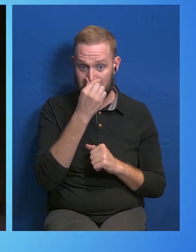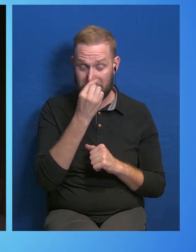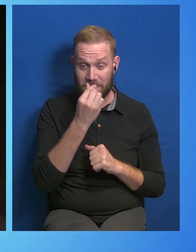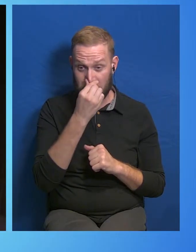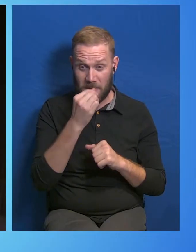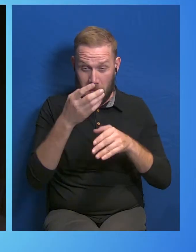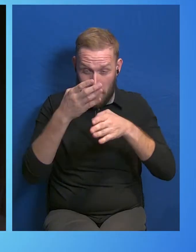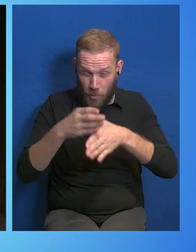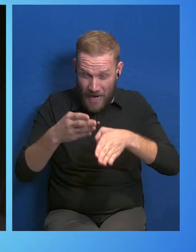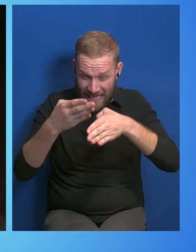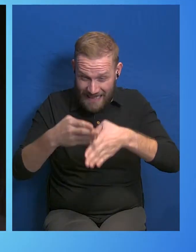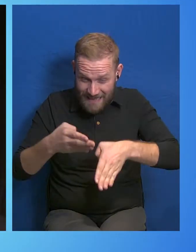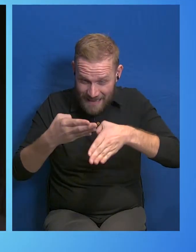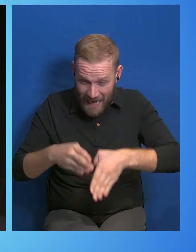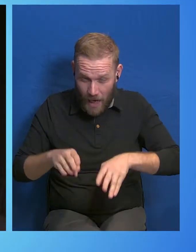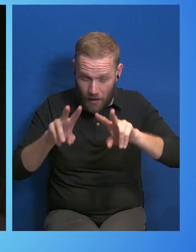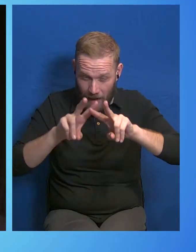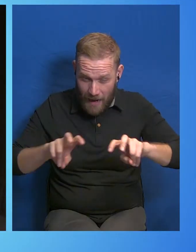break that down,